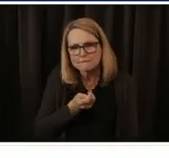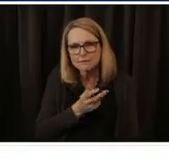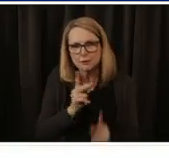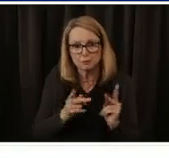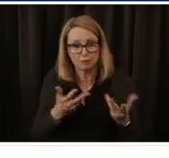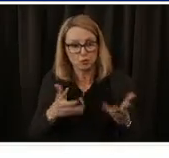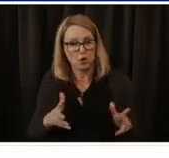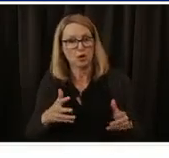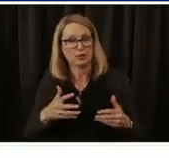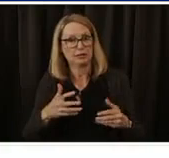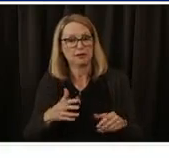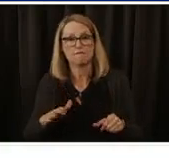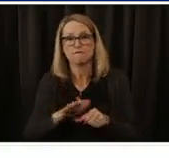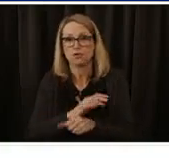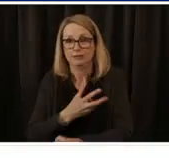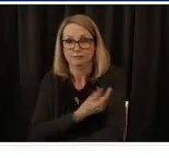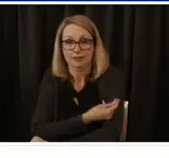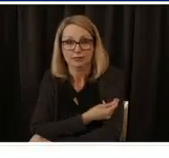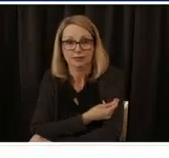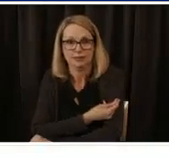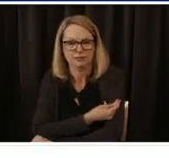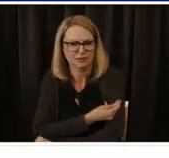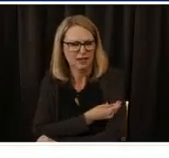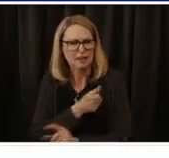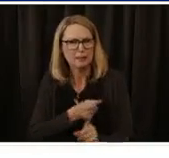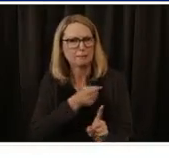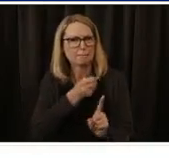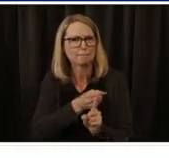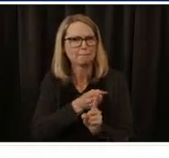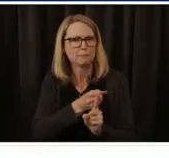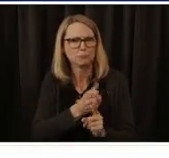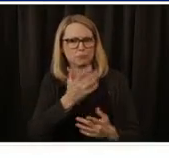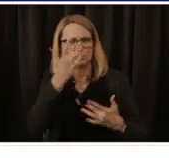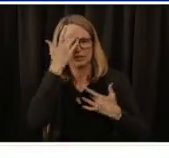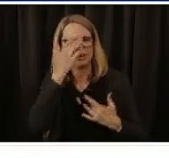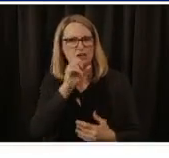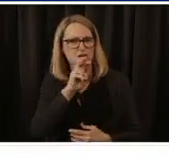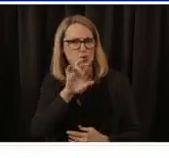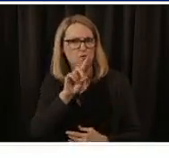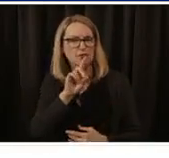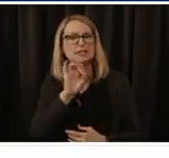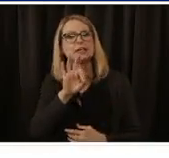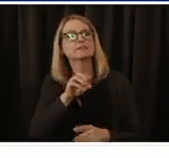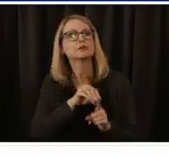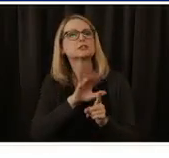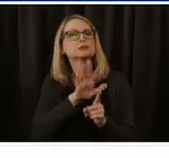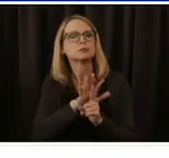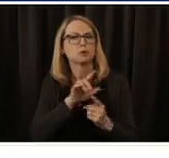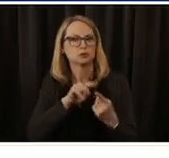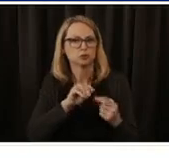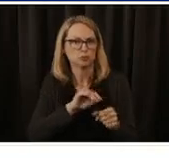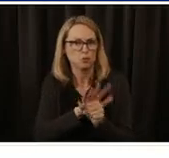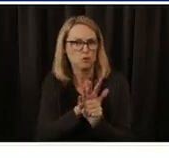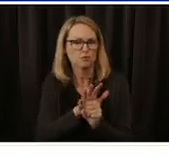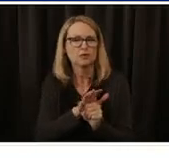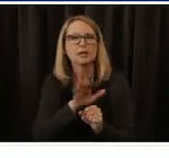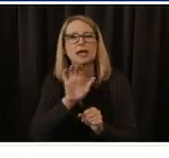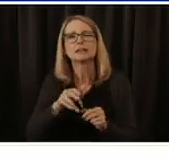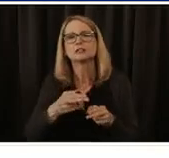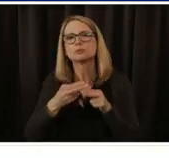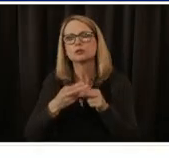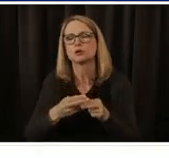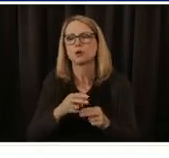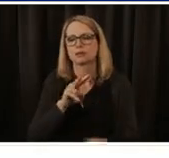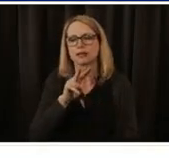fully vaccinated that still get COVID-19 if they are exposed to the virus that causes it. So those are known as vaccine breakthrough